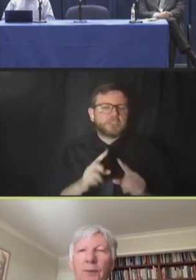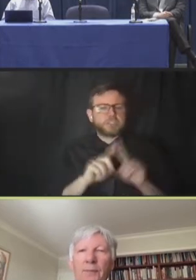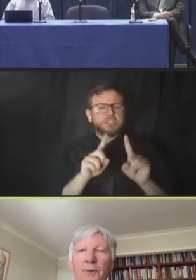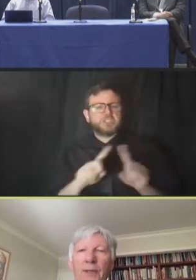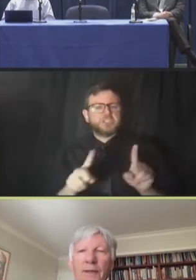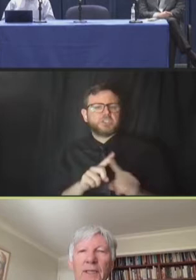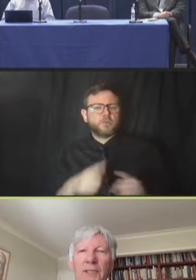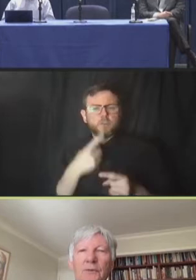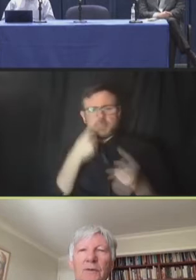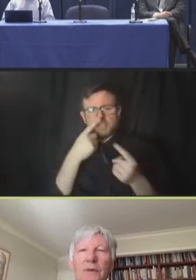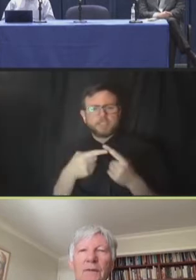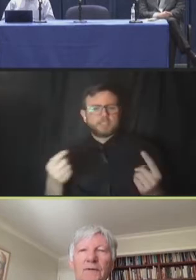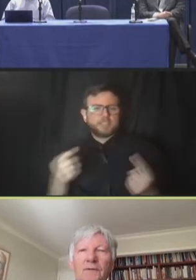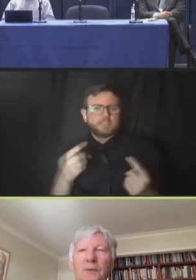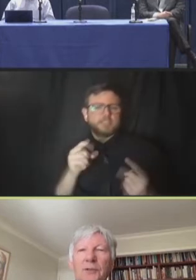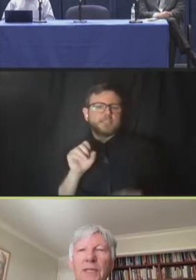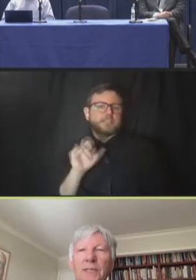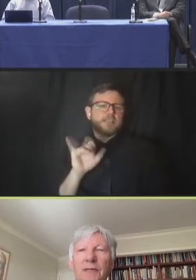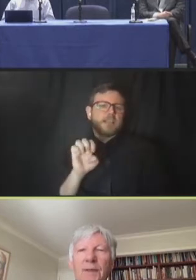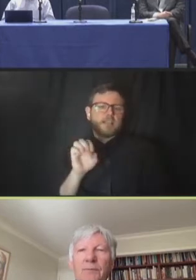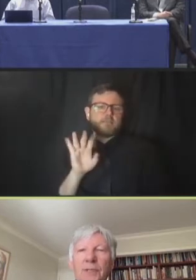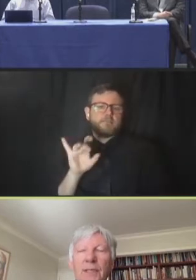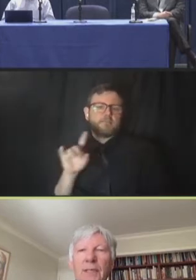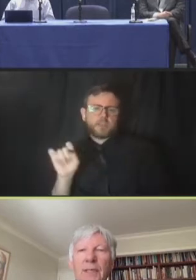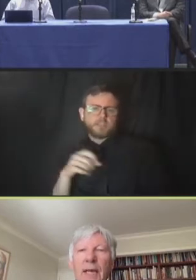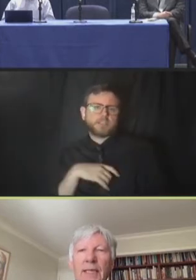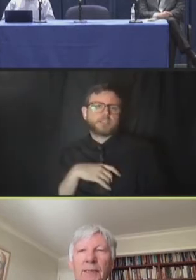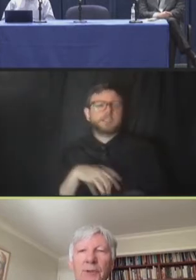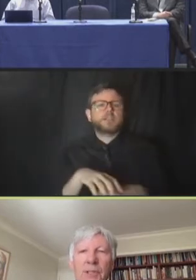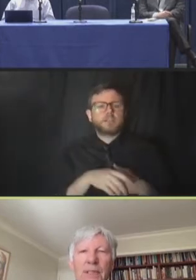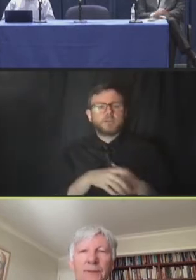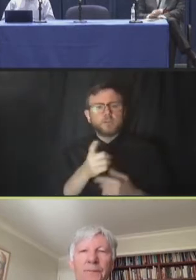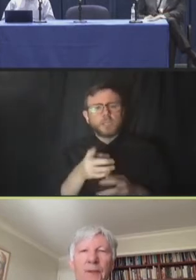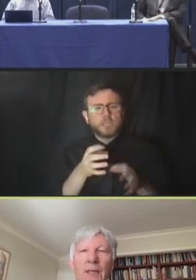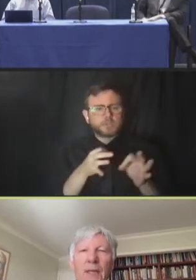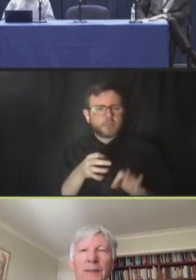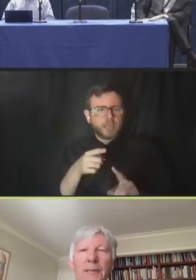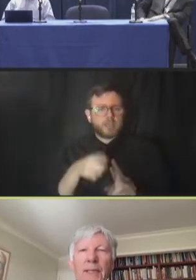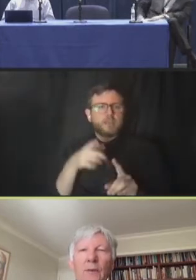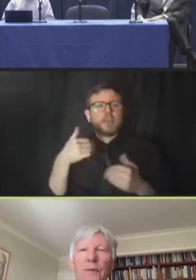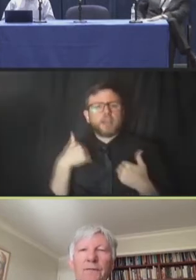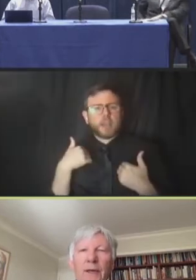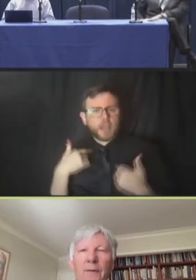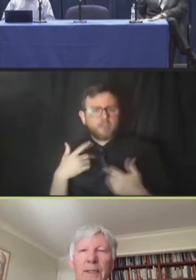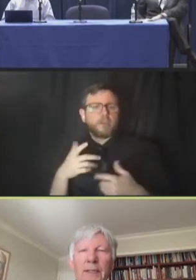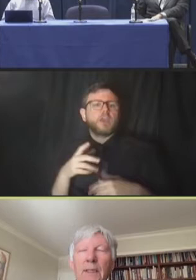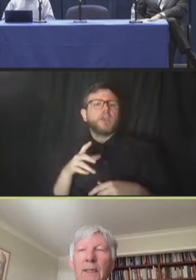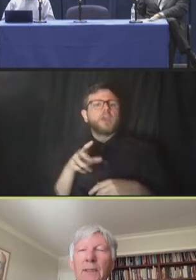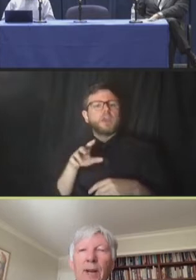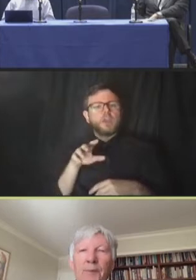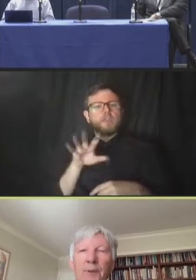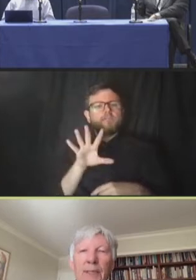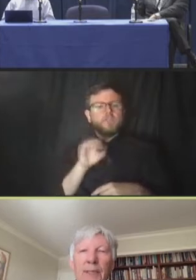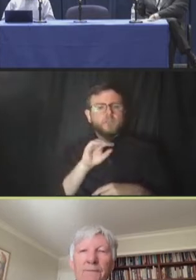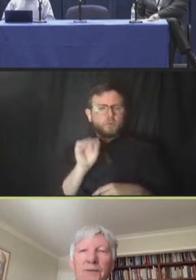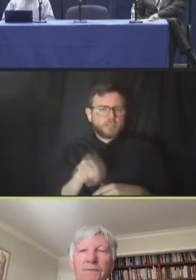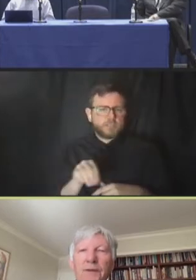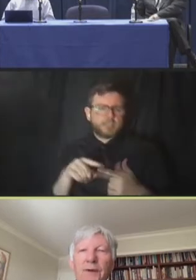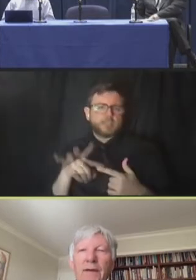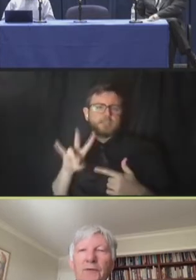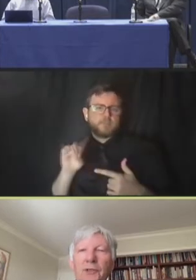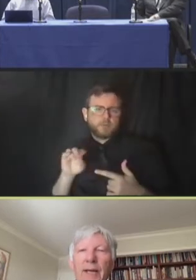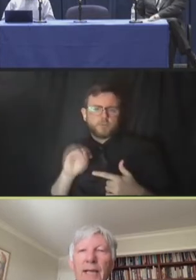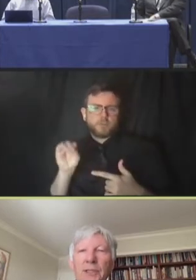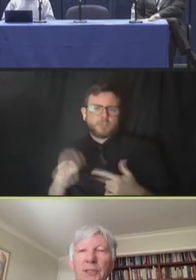that the probability of these were 50%, 70%, and 90%. And then we varied the probability of